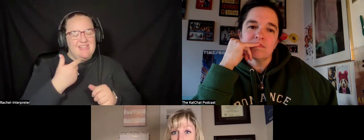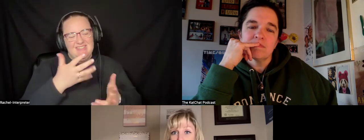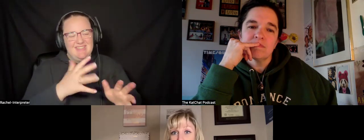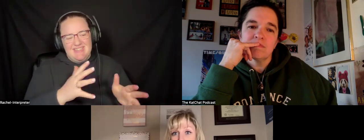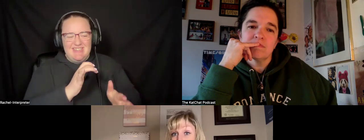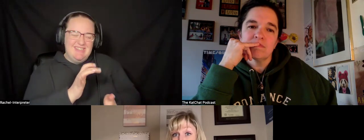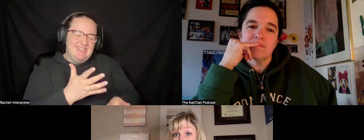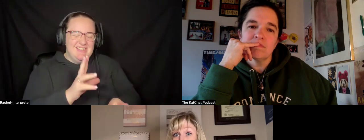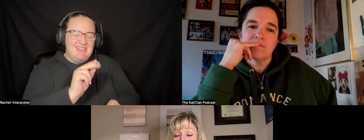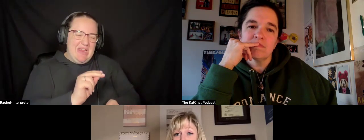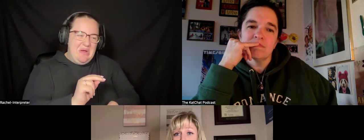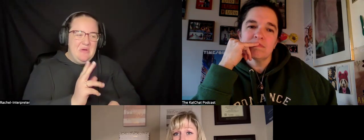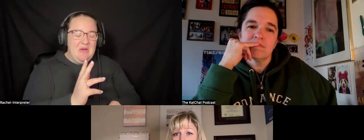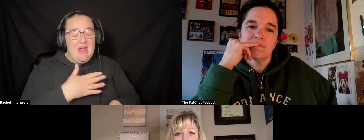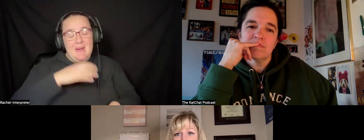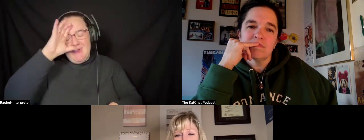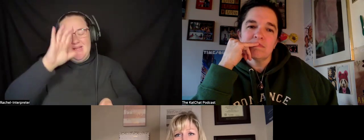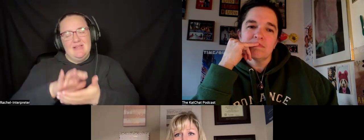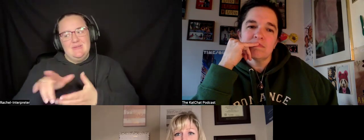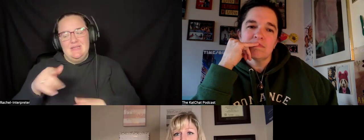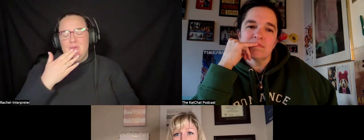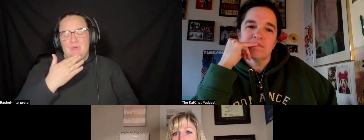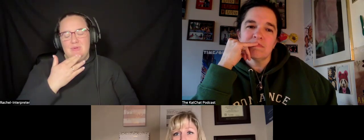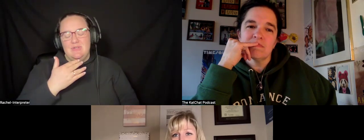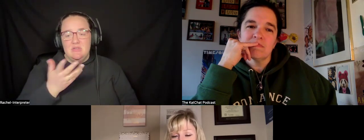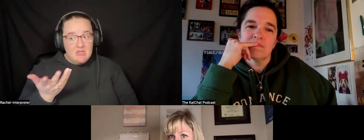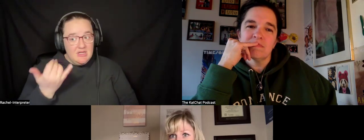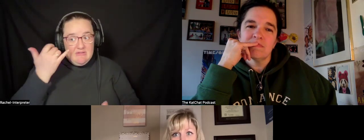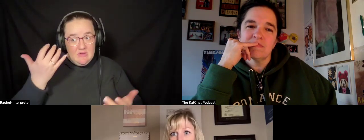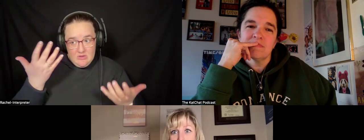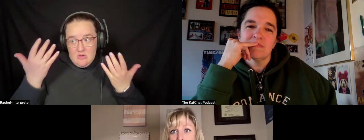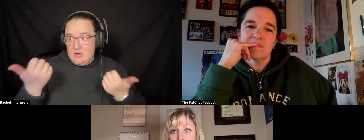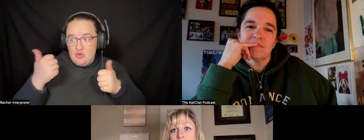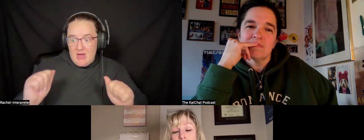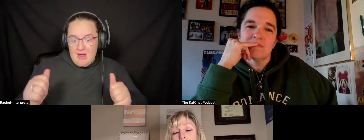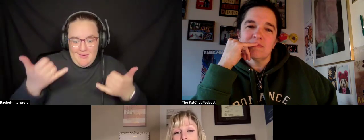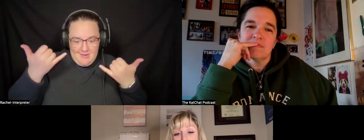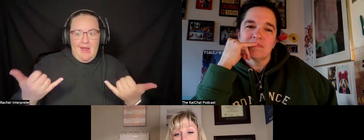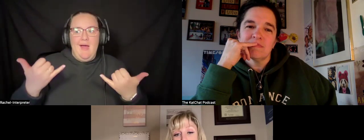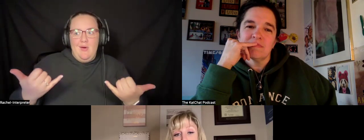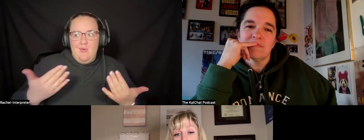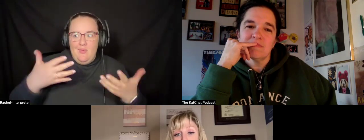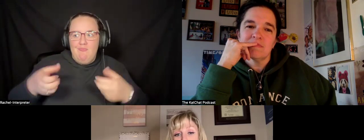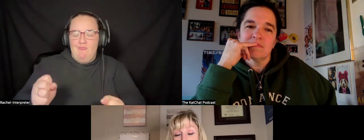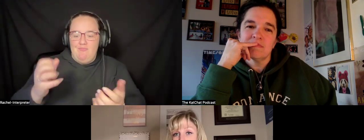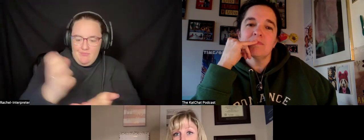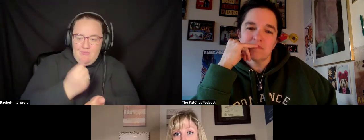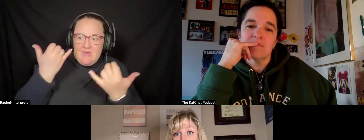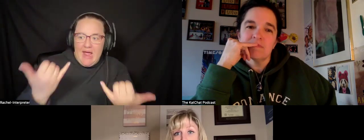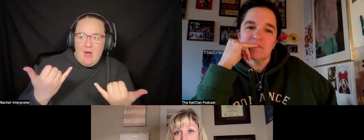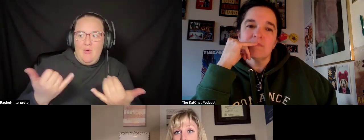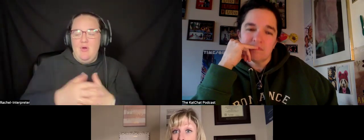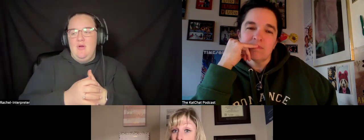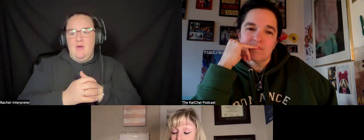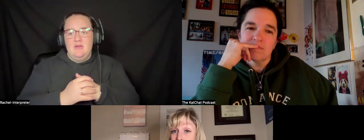then my husband actually was really sweet and was like, "Well, if you're gonna try it, like, now's the time. And so we came up